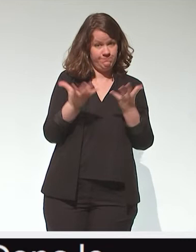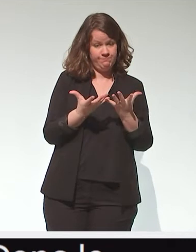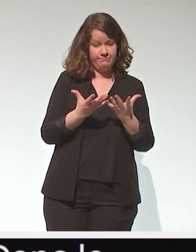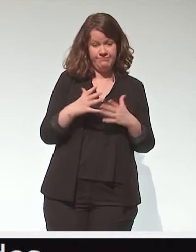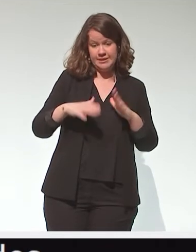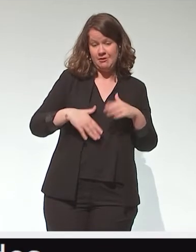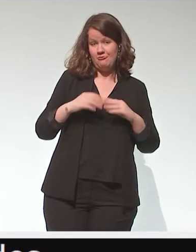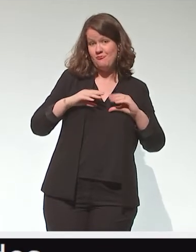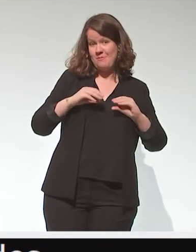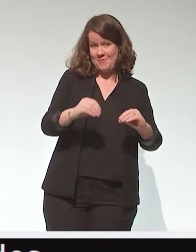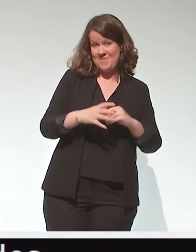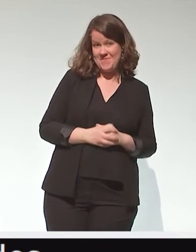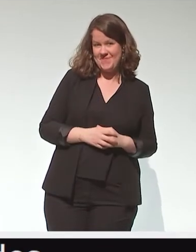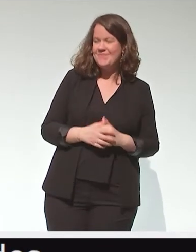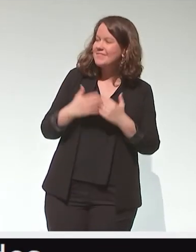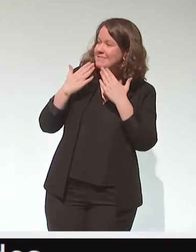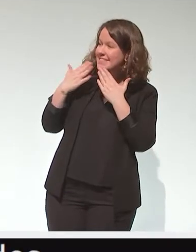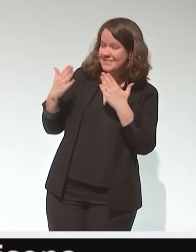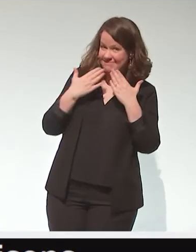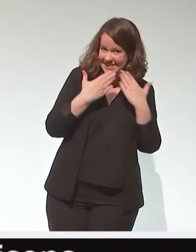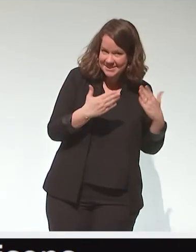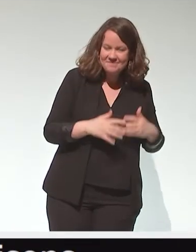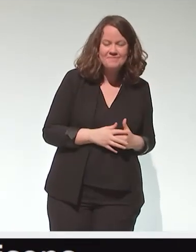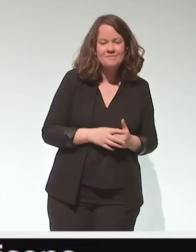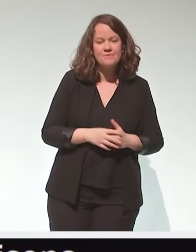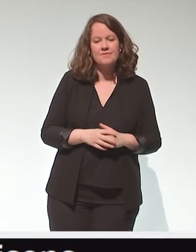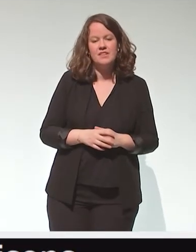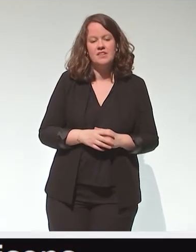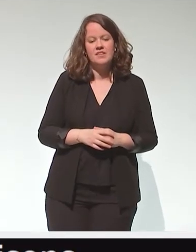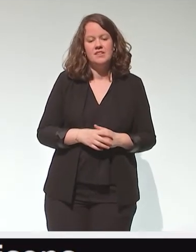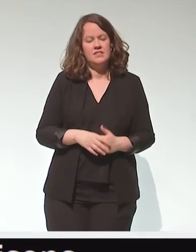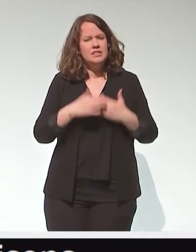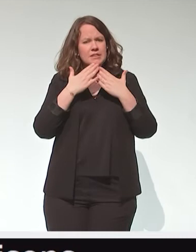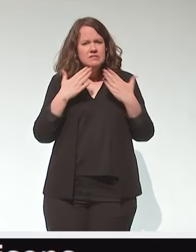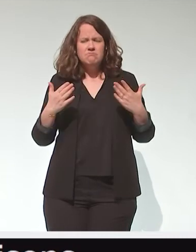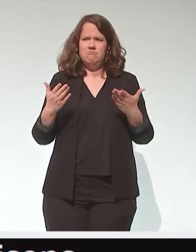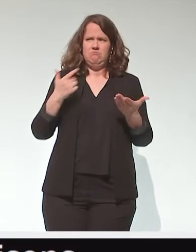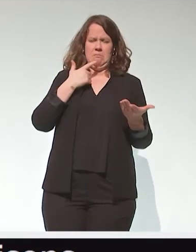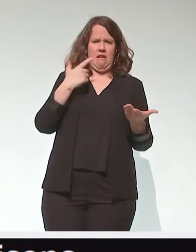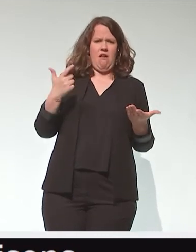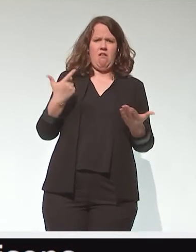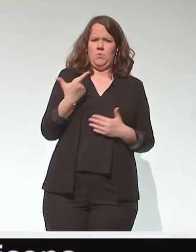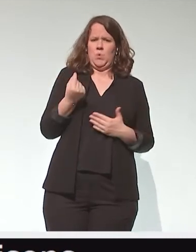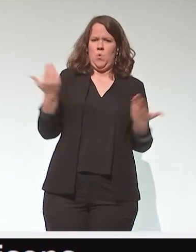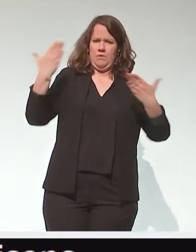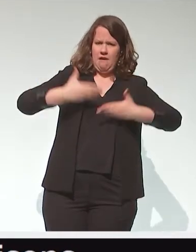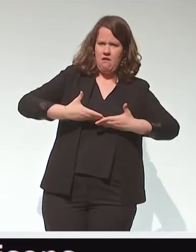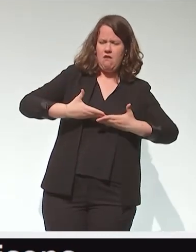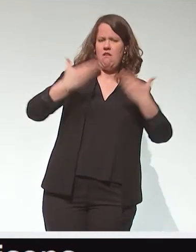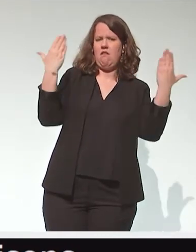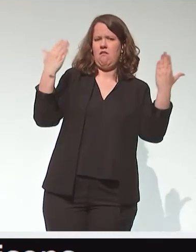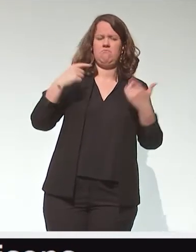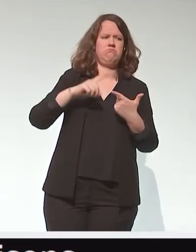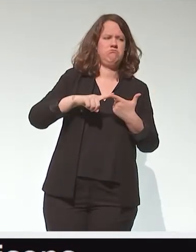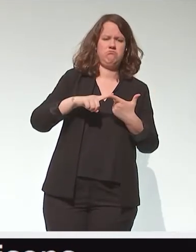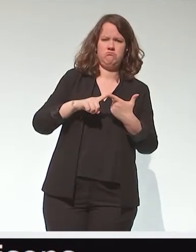situations. Merci. Thank you very much. So we talked about job coaching. We talked about